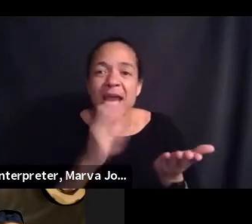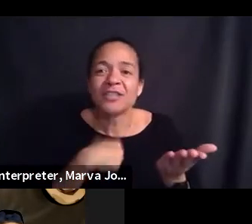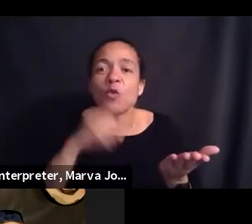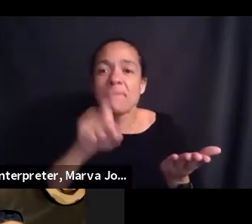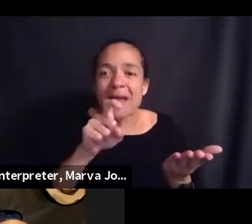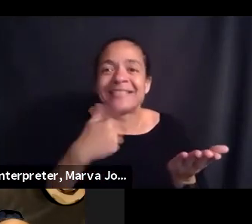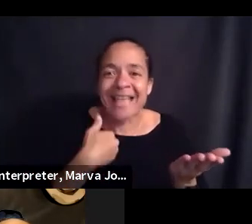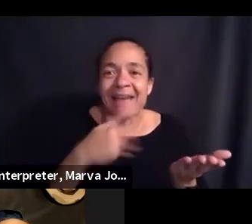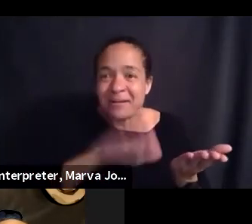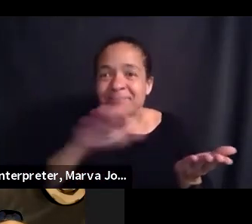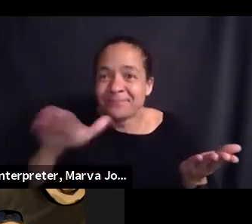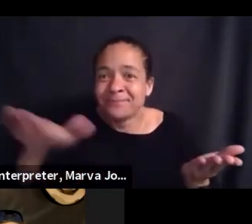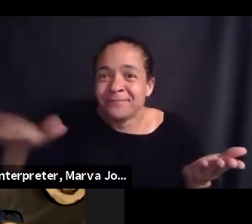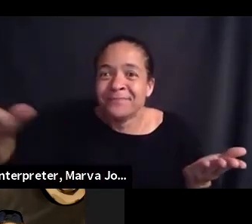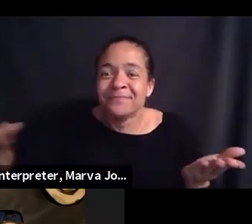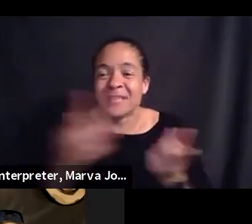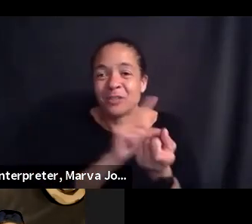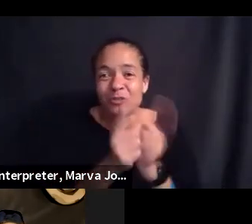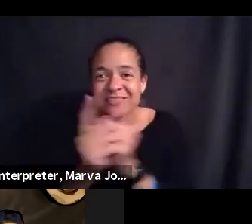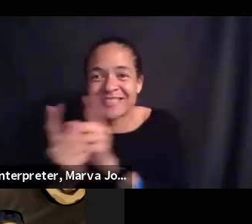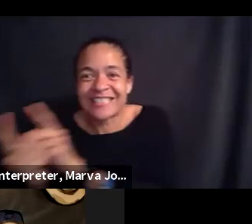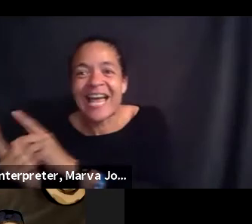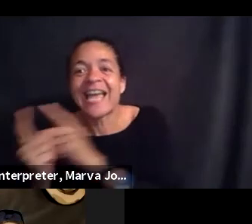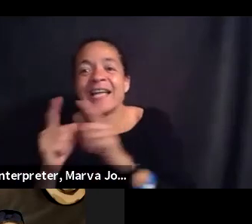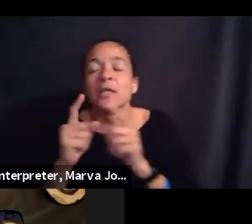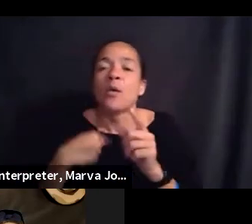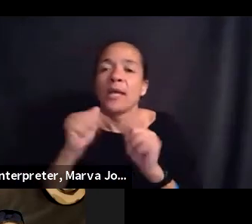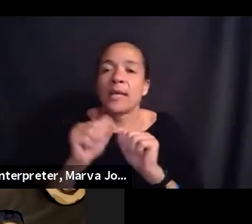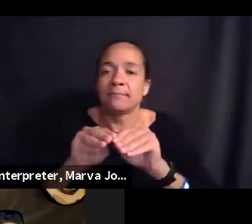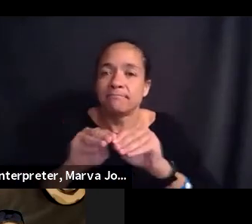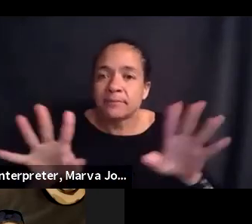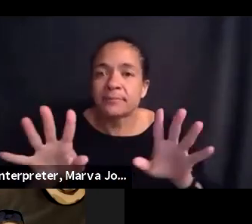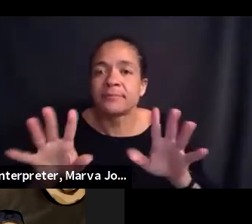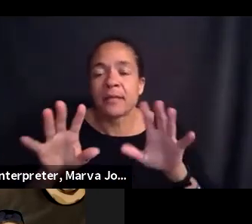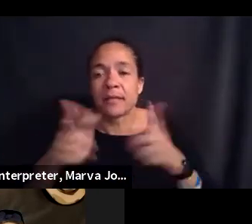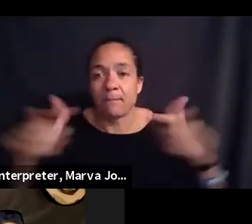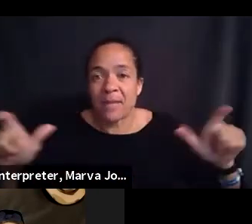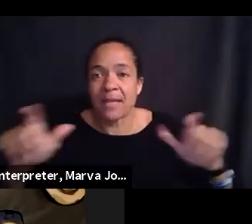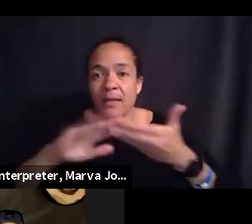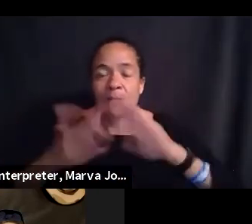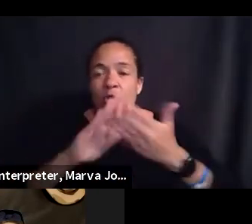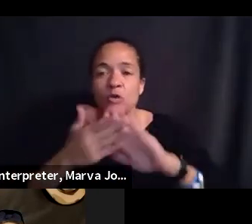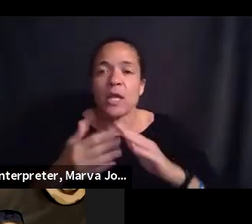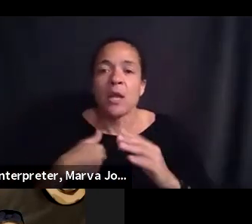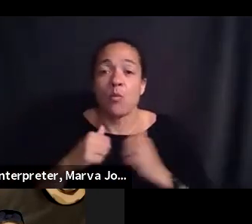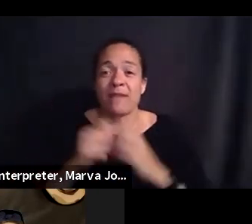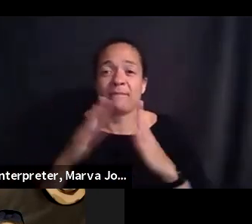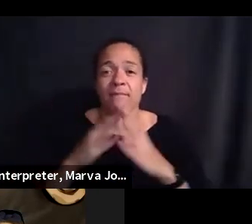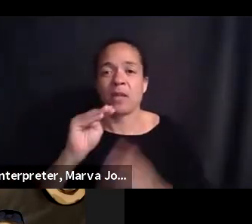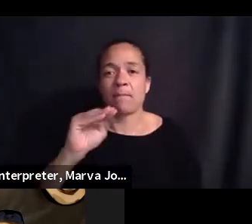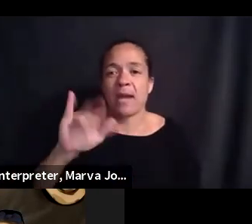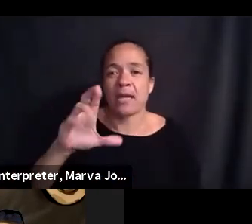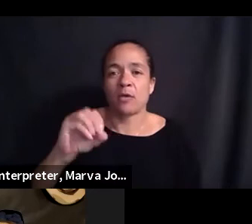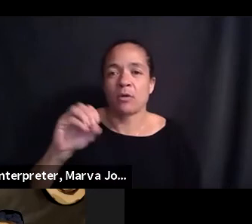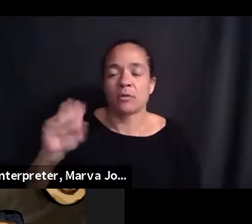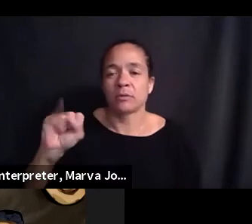reaching more of our community. And we built a microsite. So Macy on our team